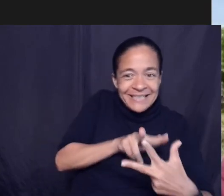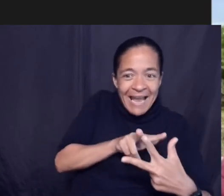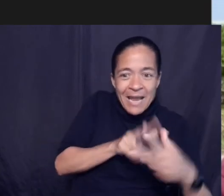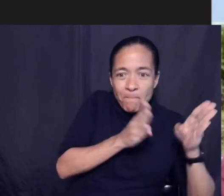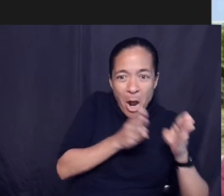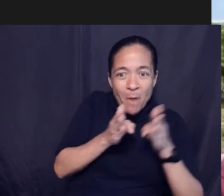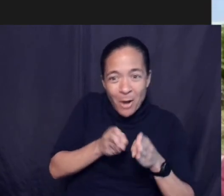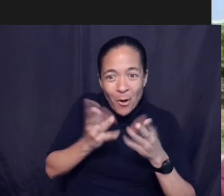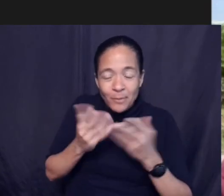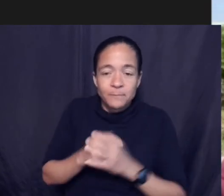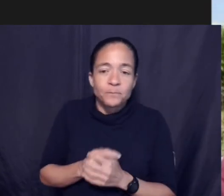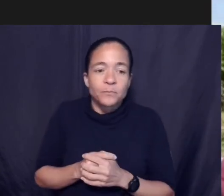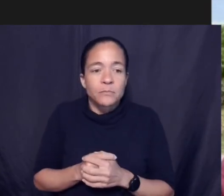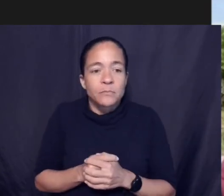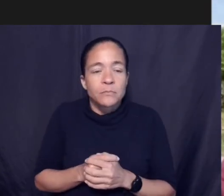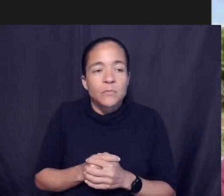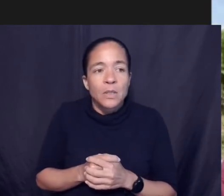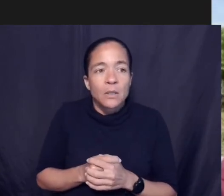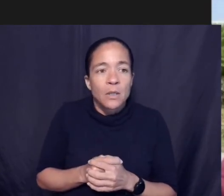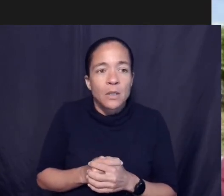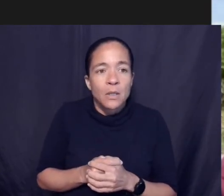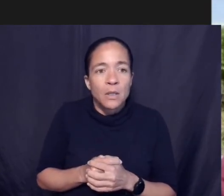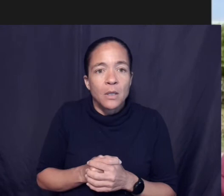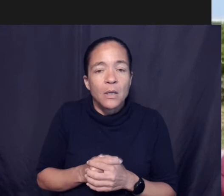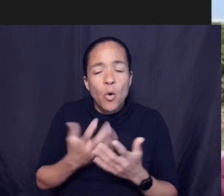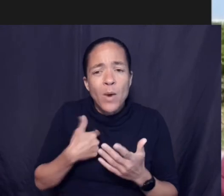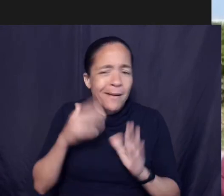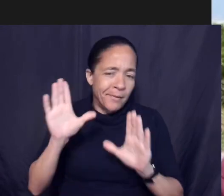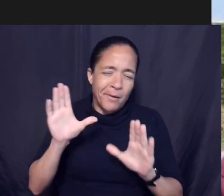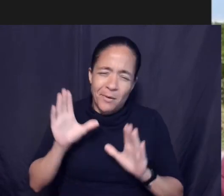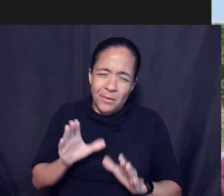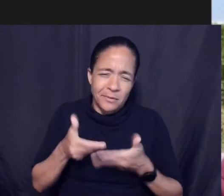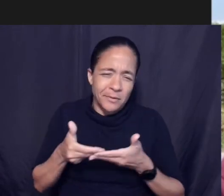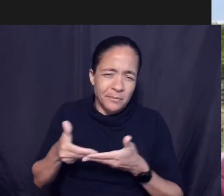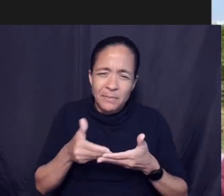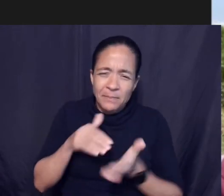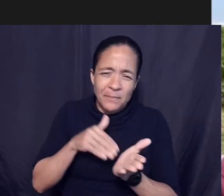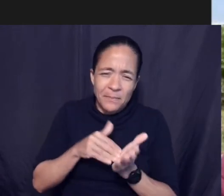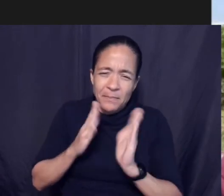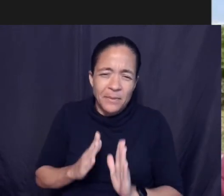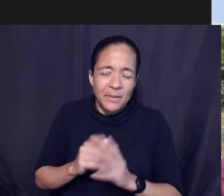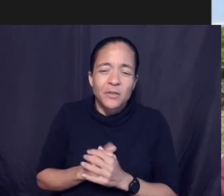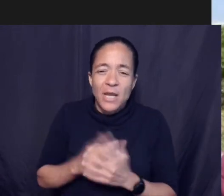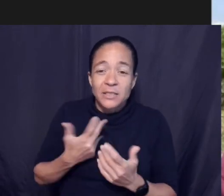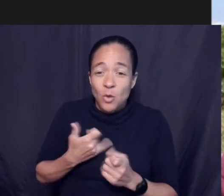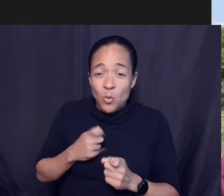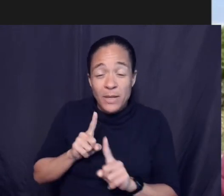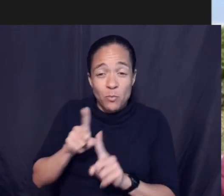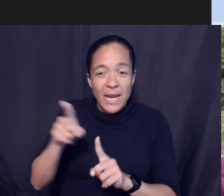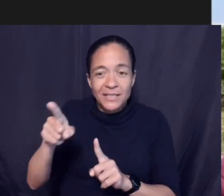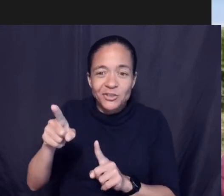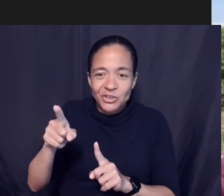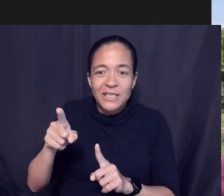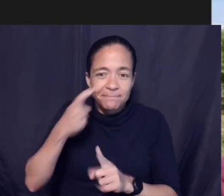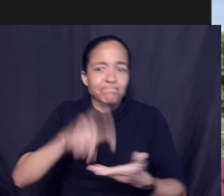But we have an awesome pediatrician that when we went, she caught